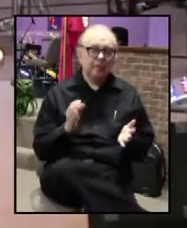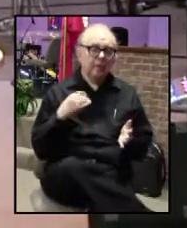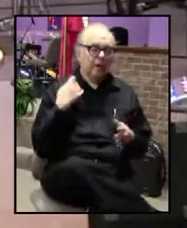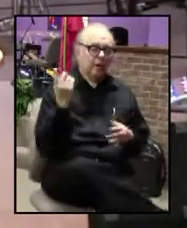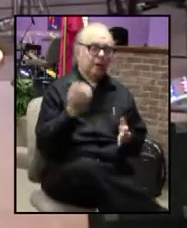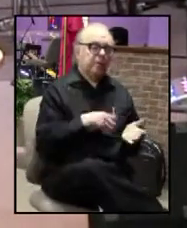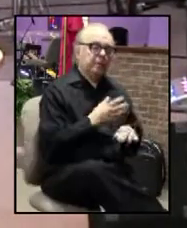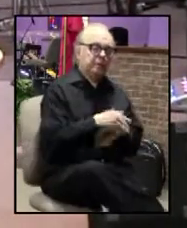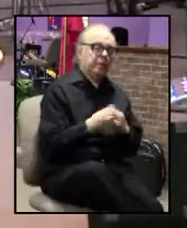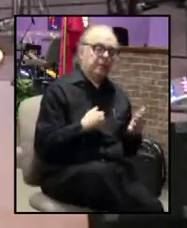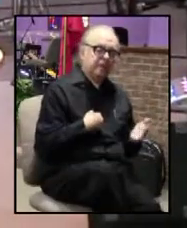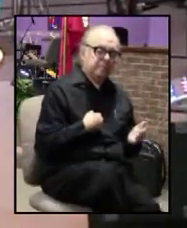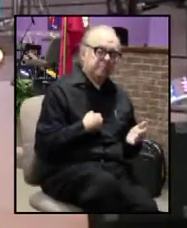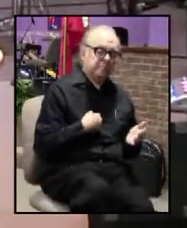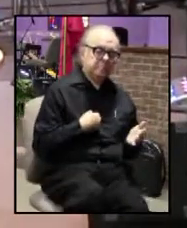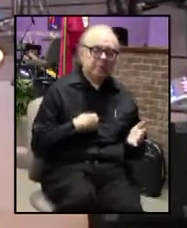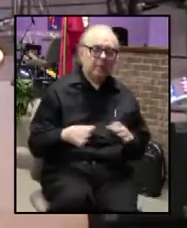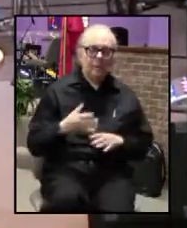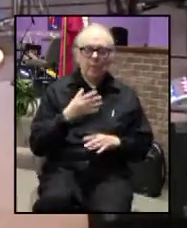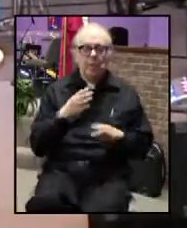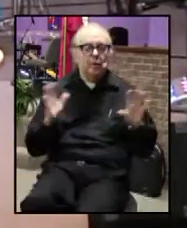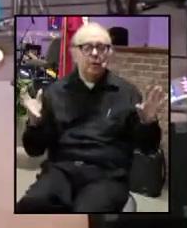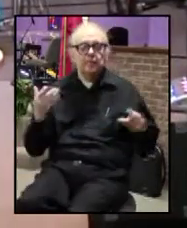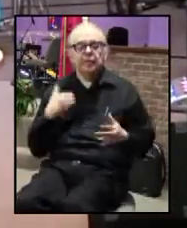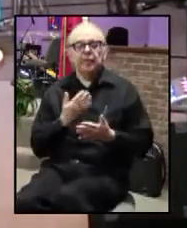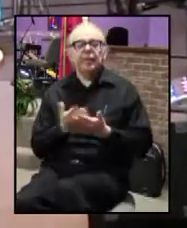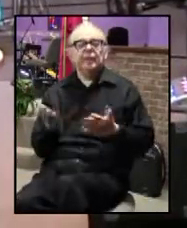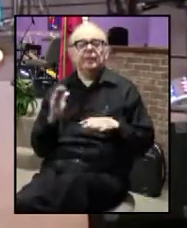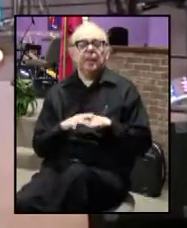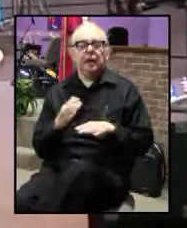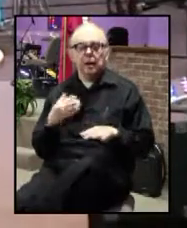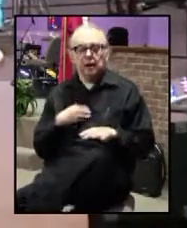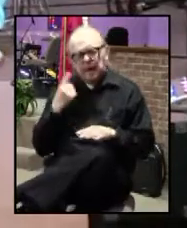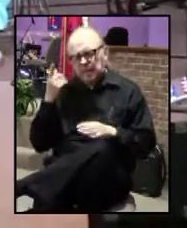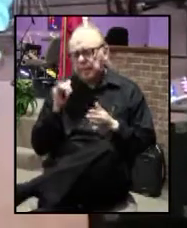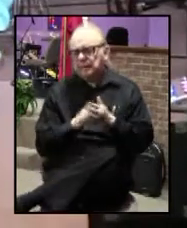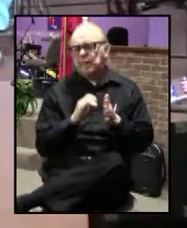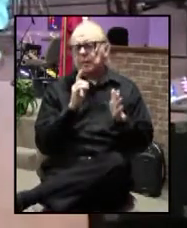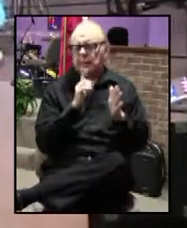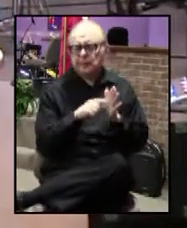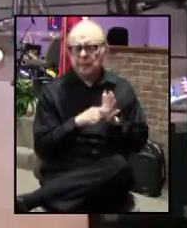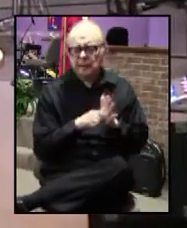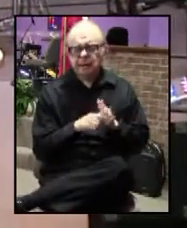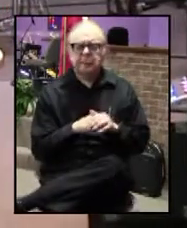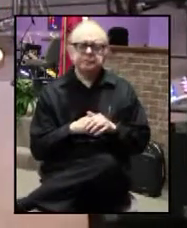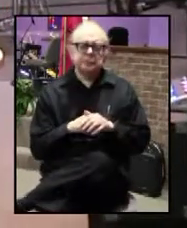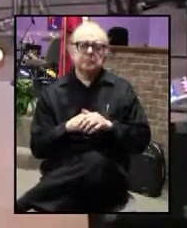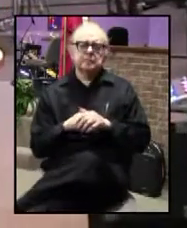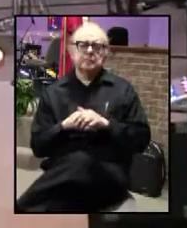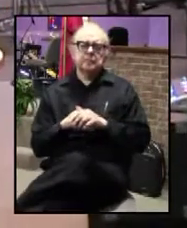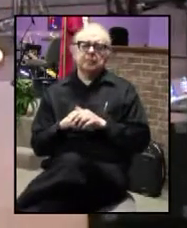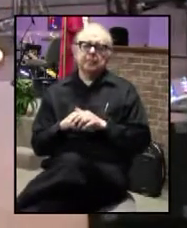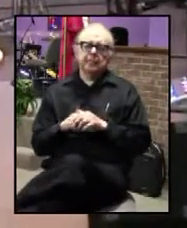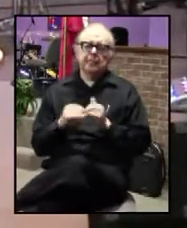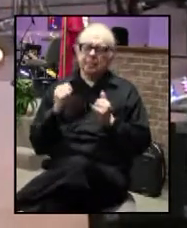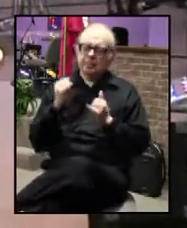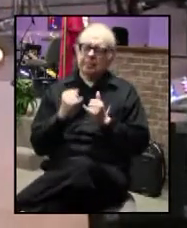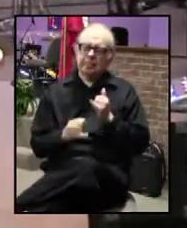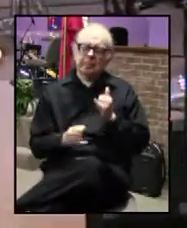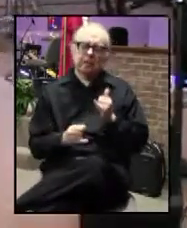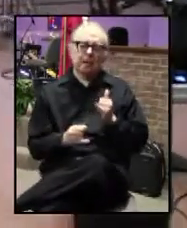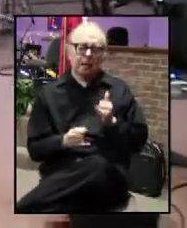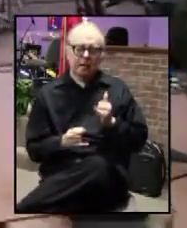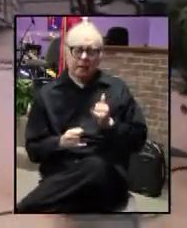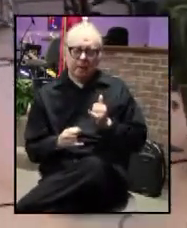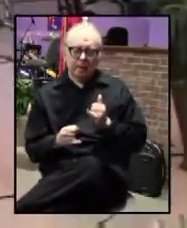going to come after me, and they're going to do greater things than I did. You think about it for a minute. In the lifespan